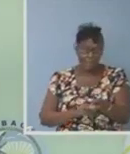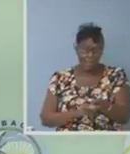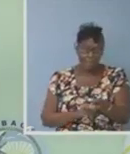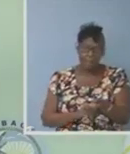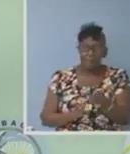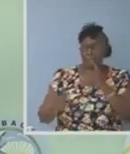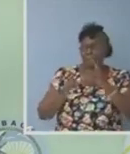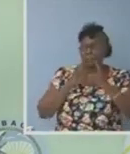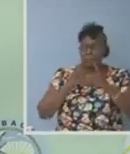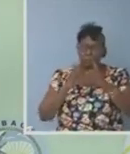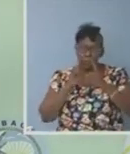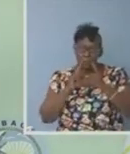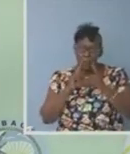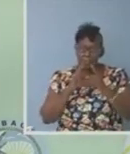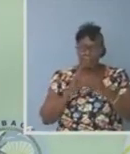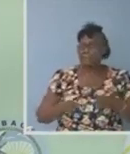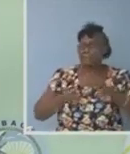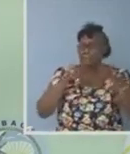fairly comprehensive